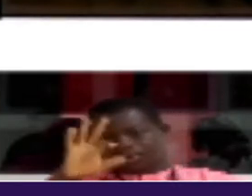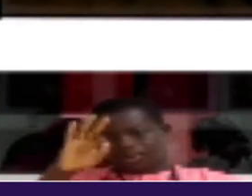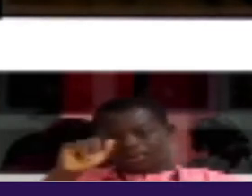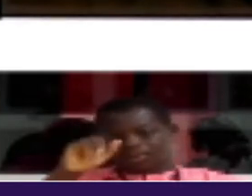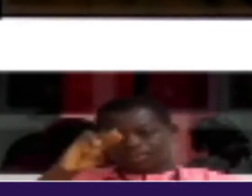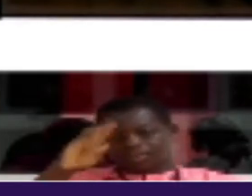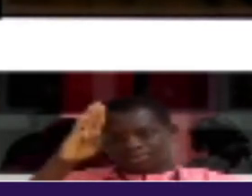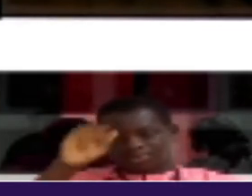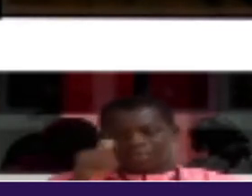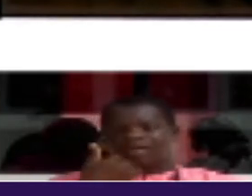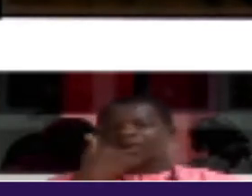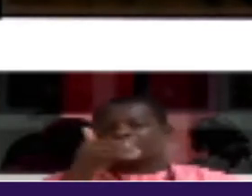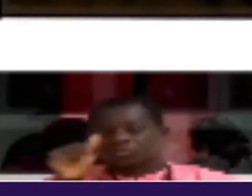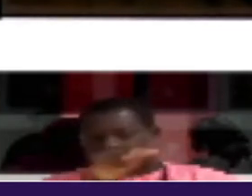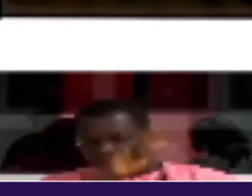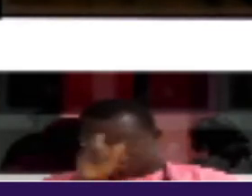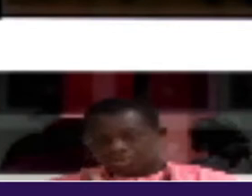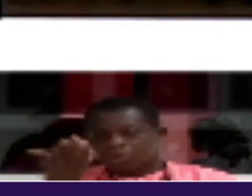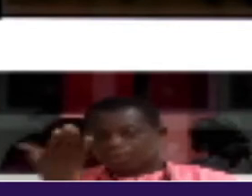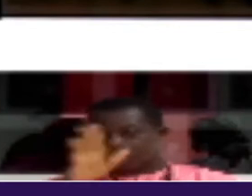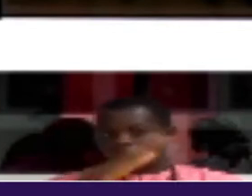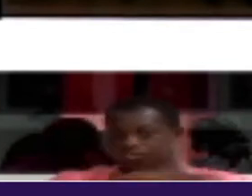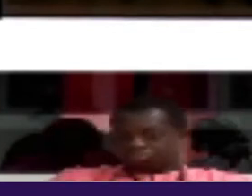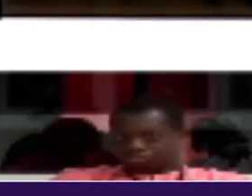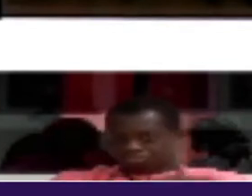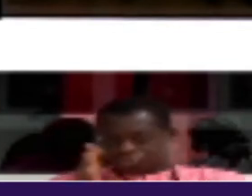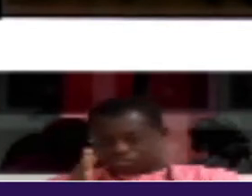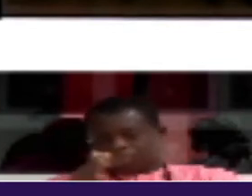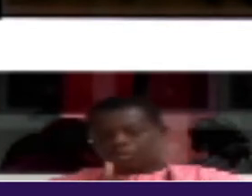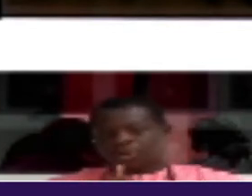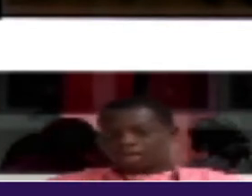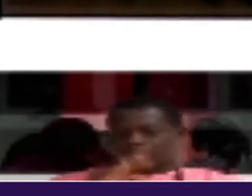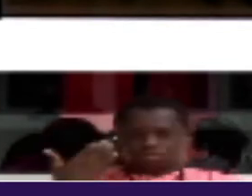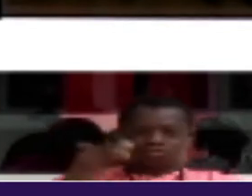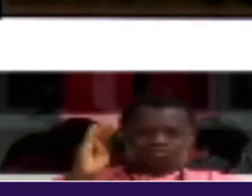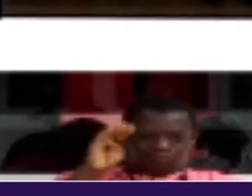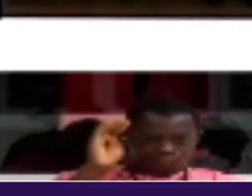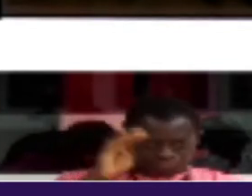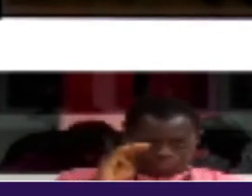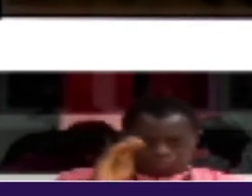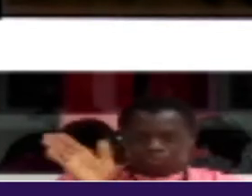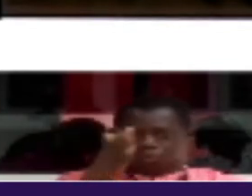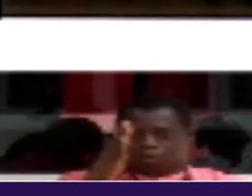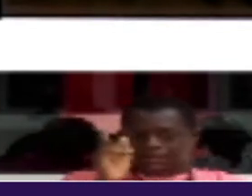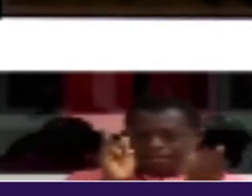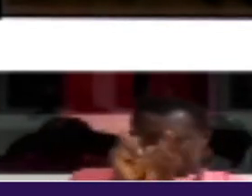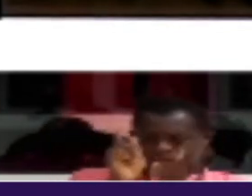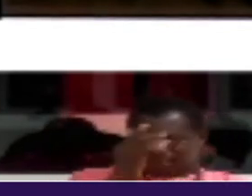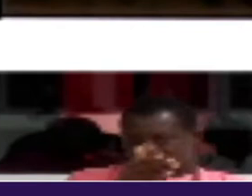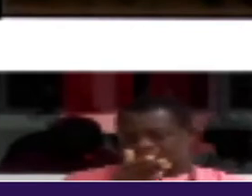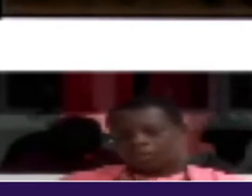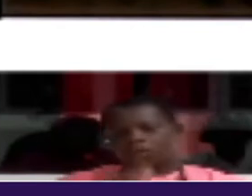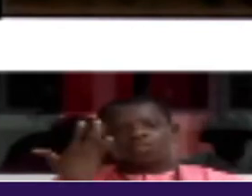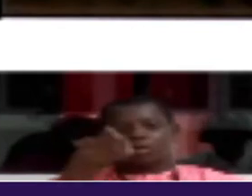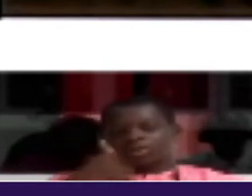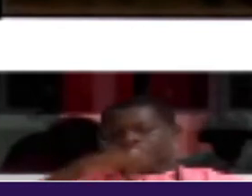asked for someone from the main gate, and I was called to went there. So when I did my